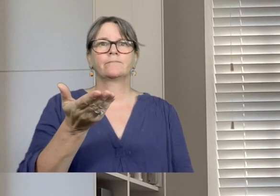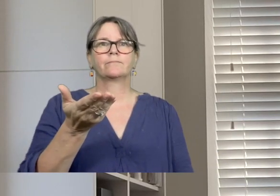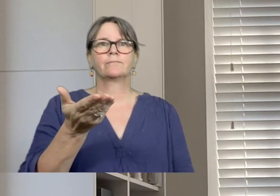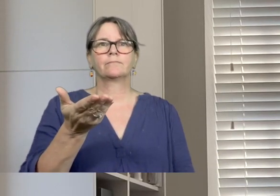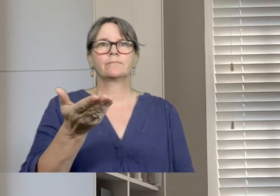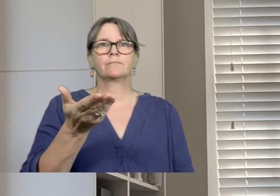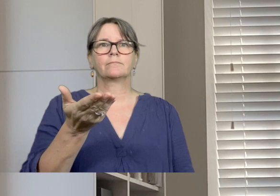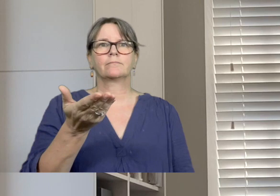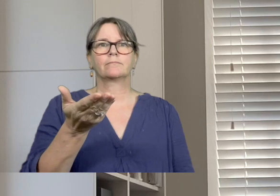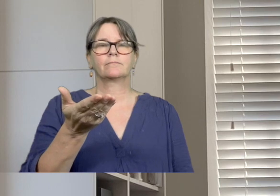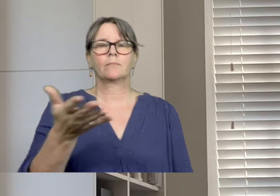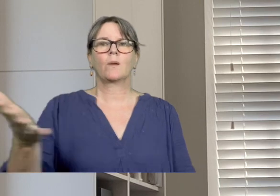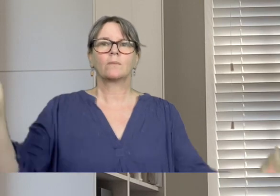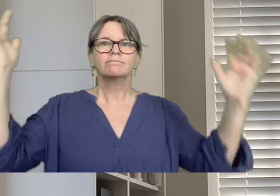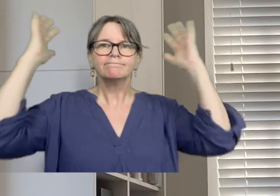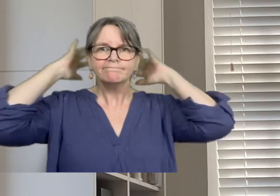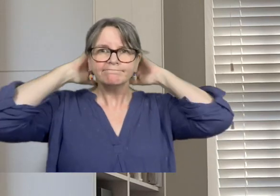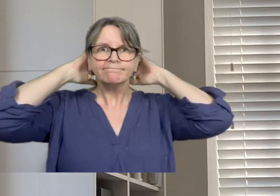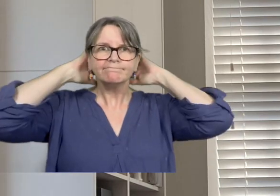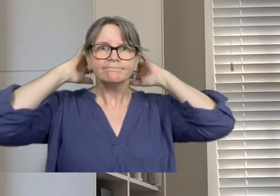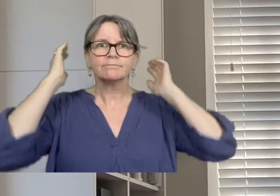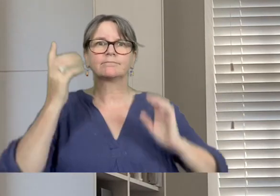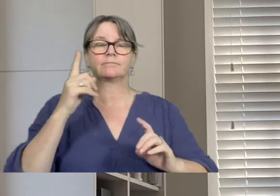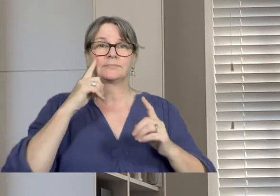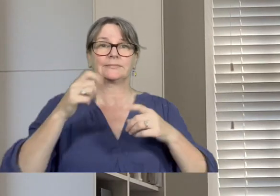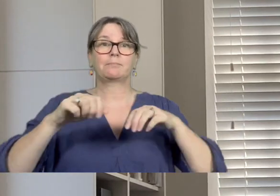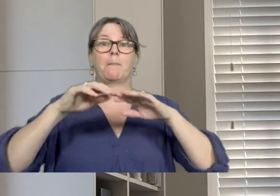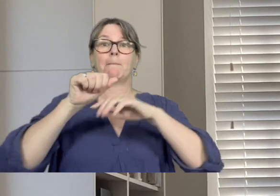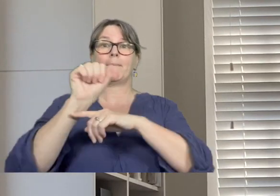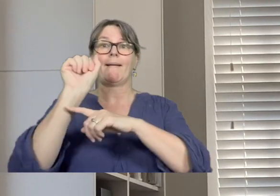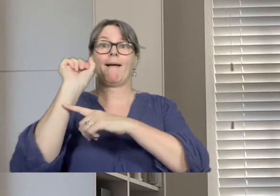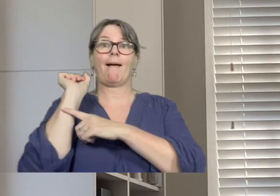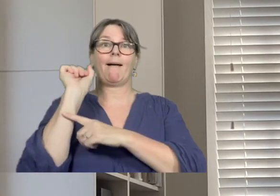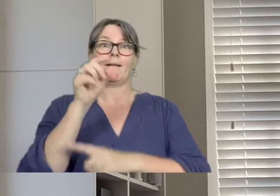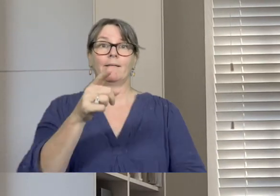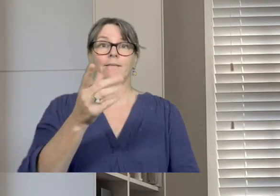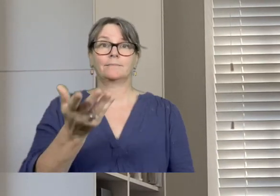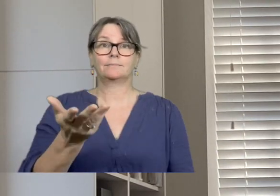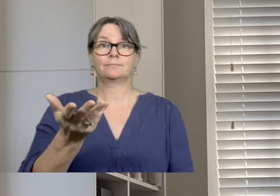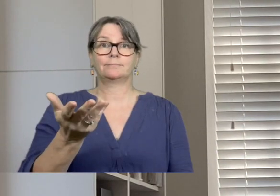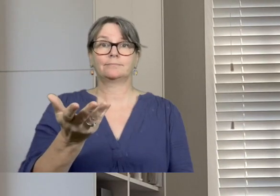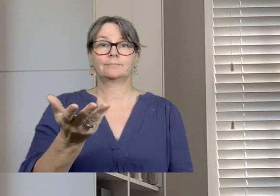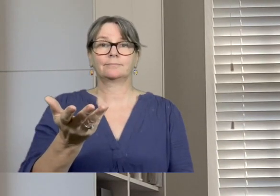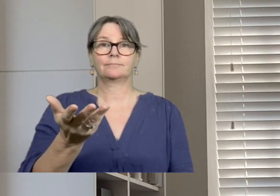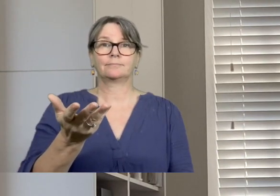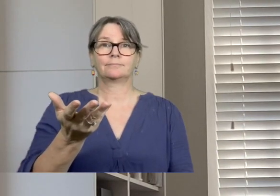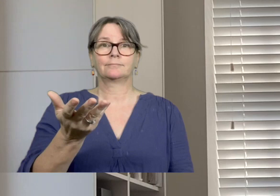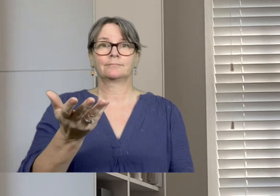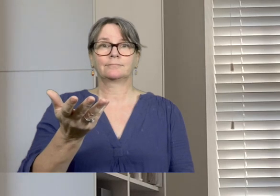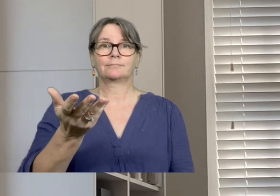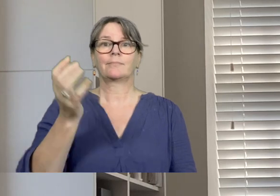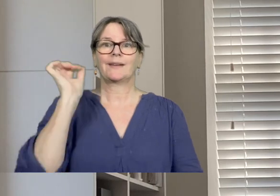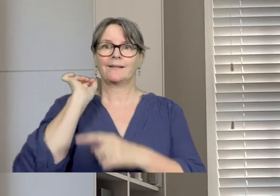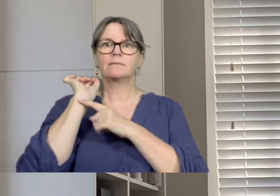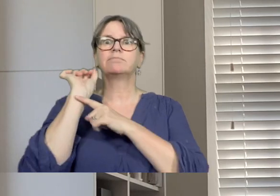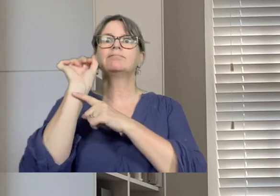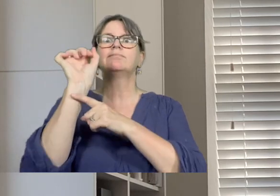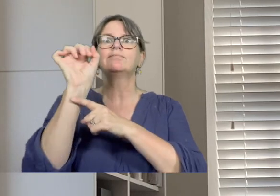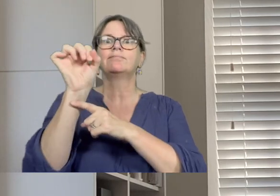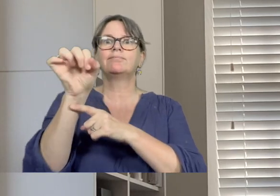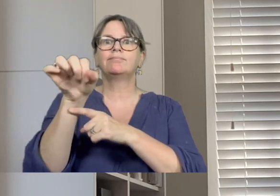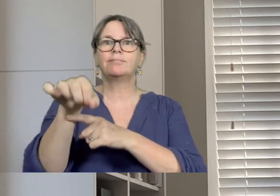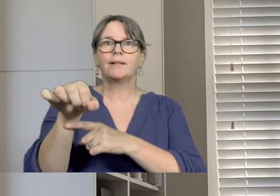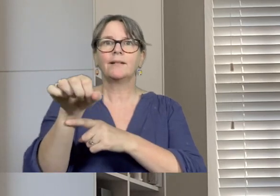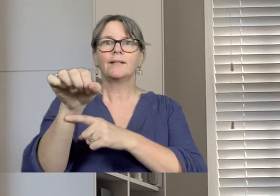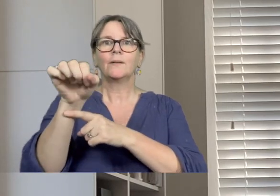hammock that head in the hands. Pelvis is lovely and centered. You can have a few really deep kind of crunches.